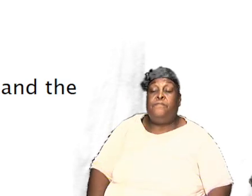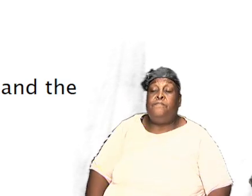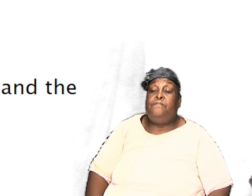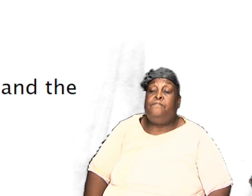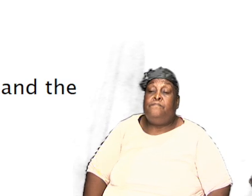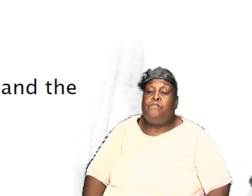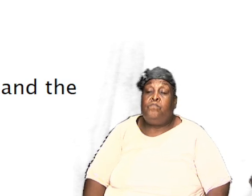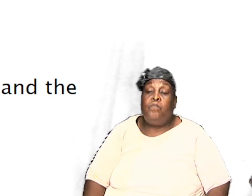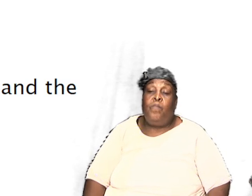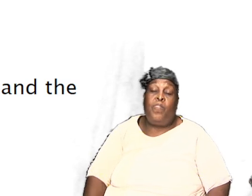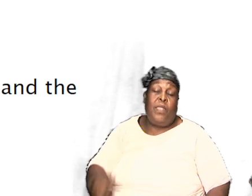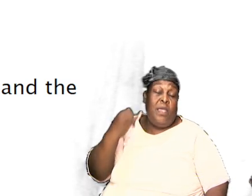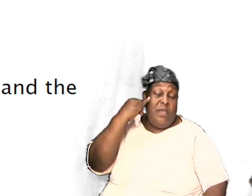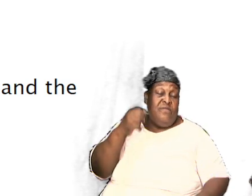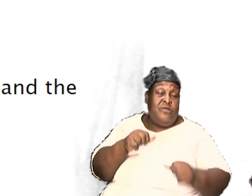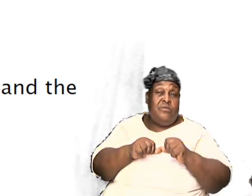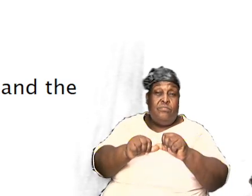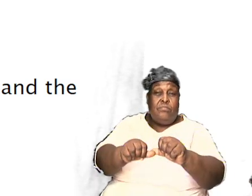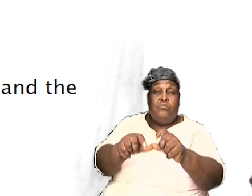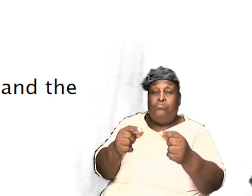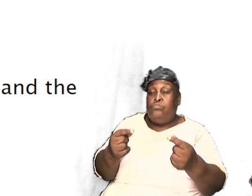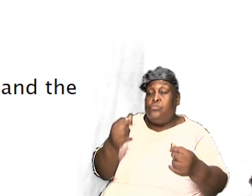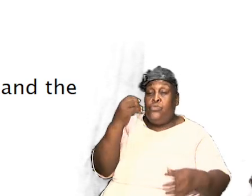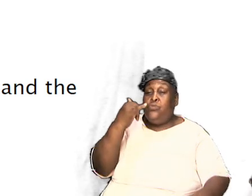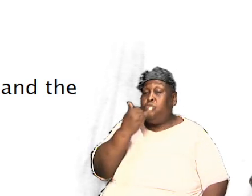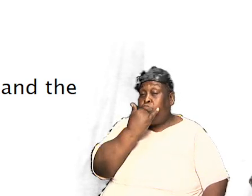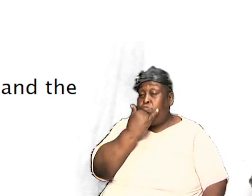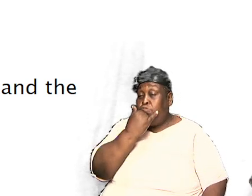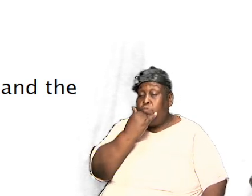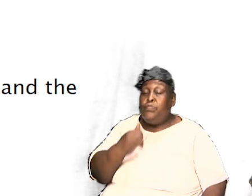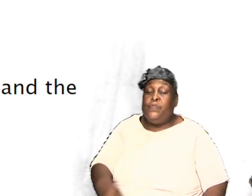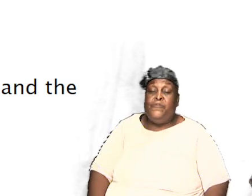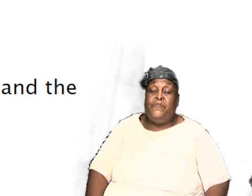if we continue to do the wrong,